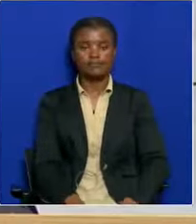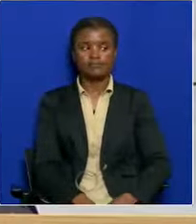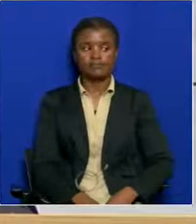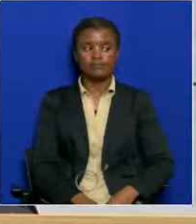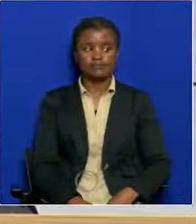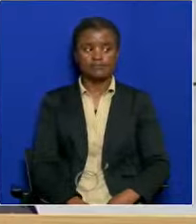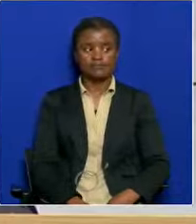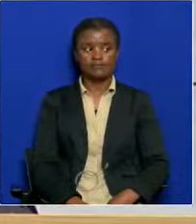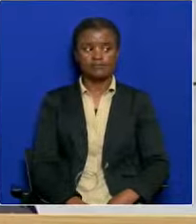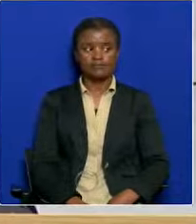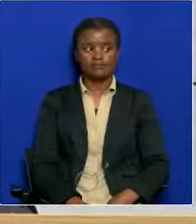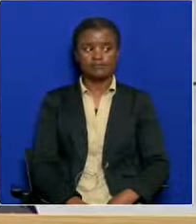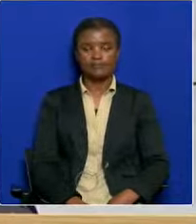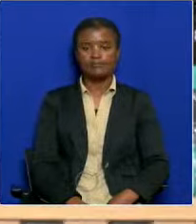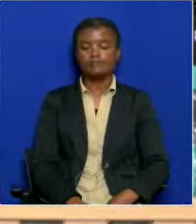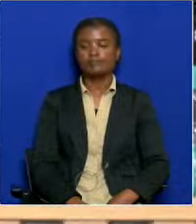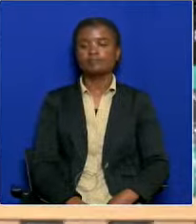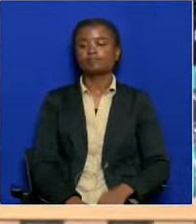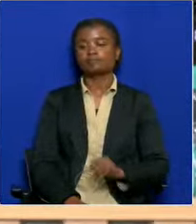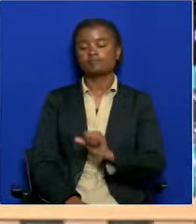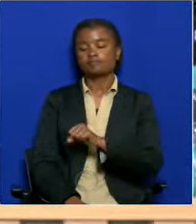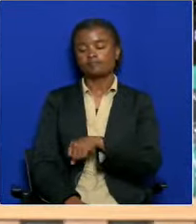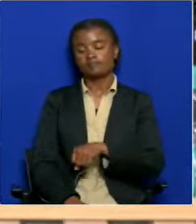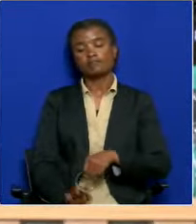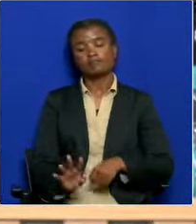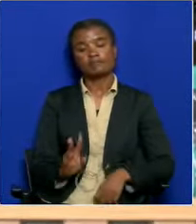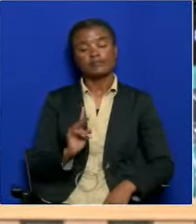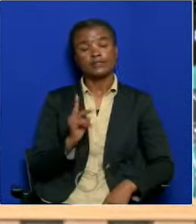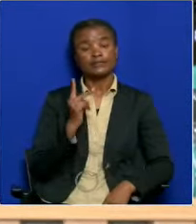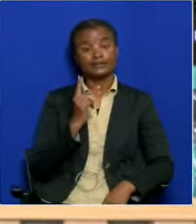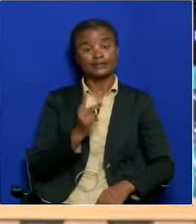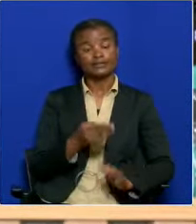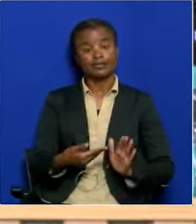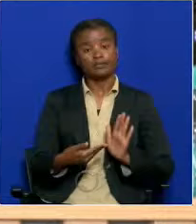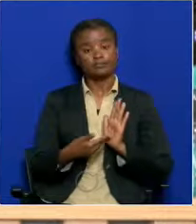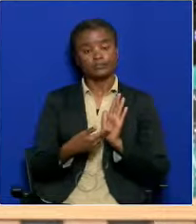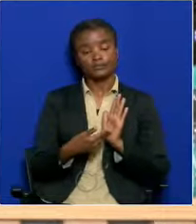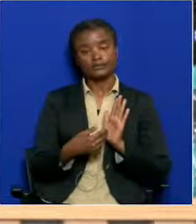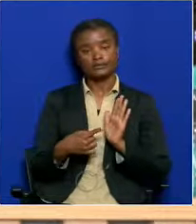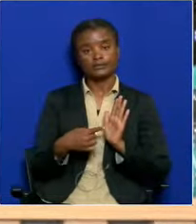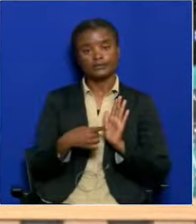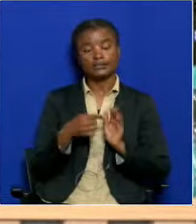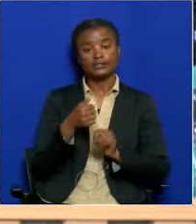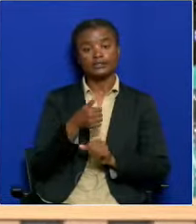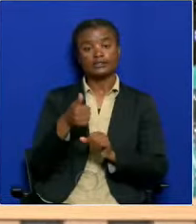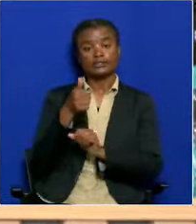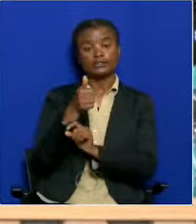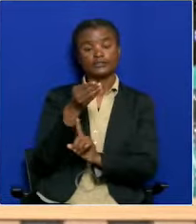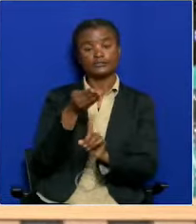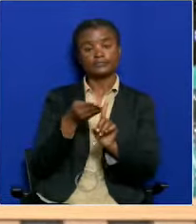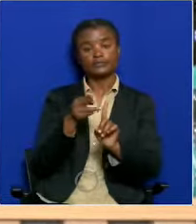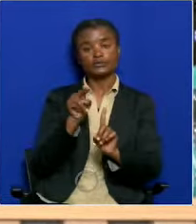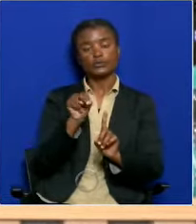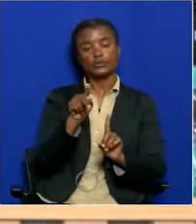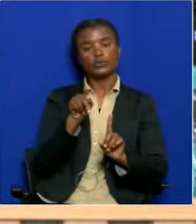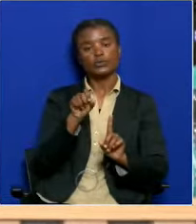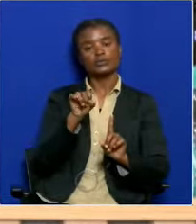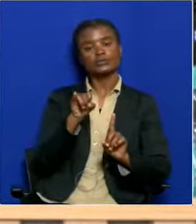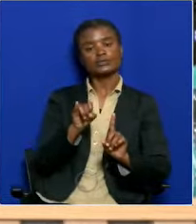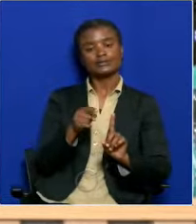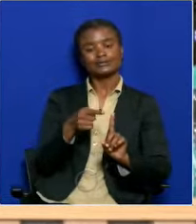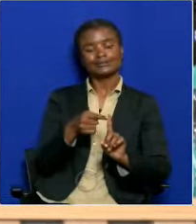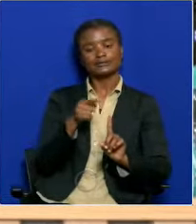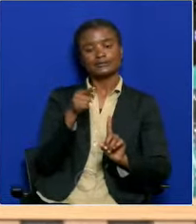Yes. You will see there that Sergeant Kosi sends you what looks like a